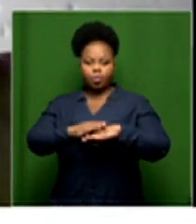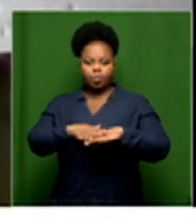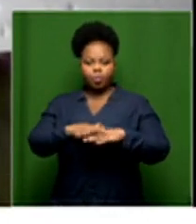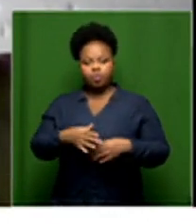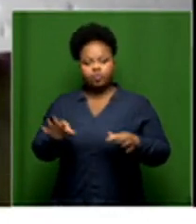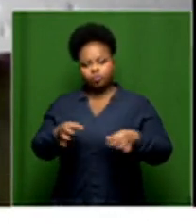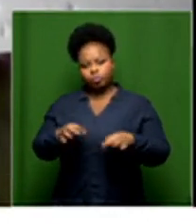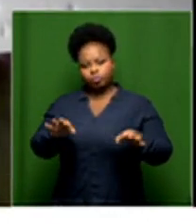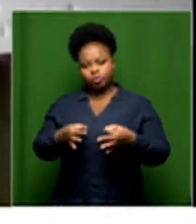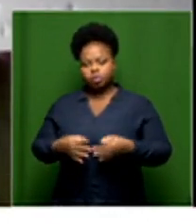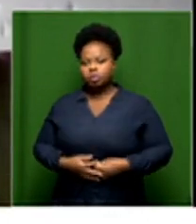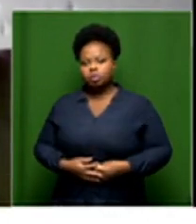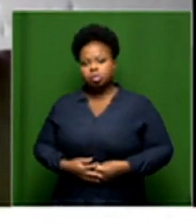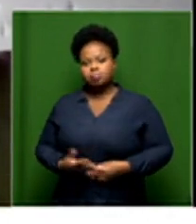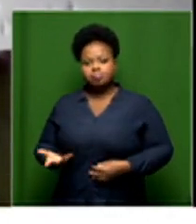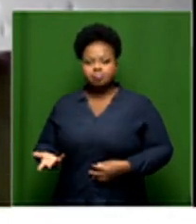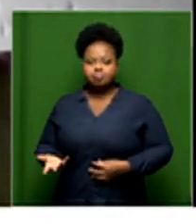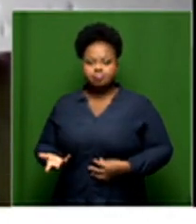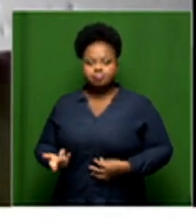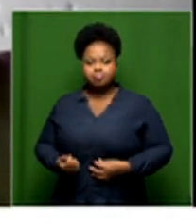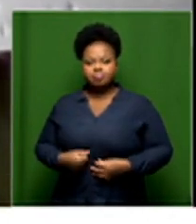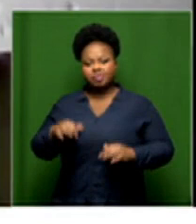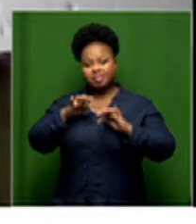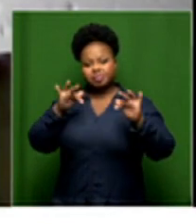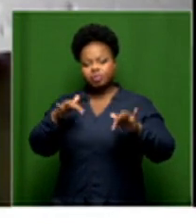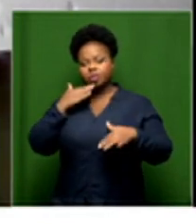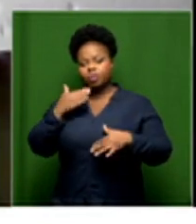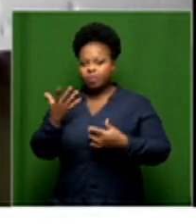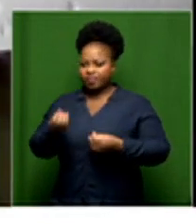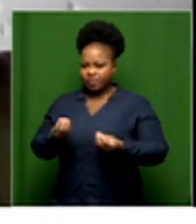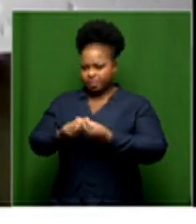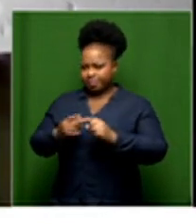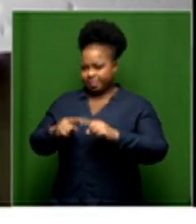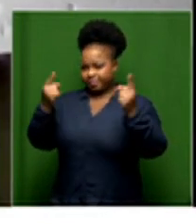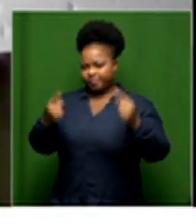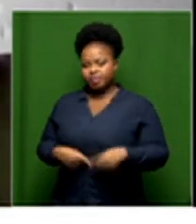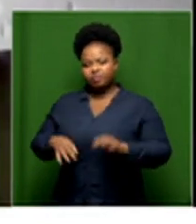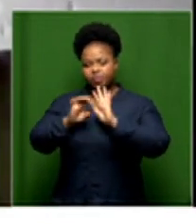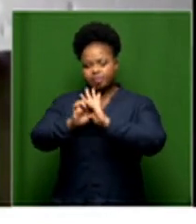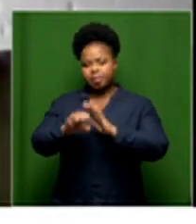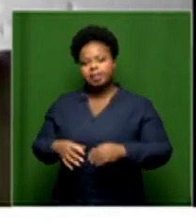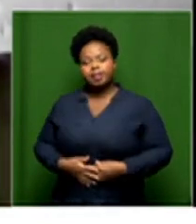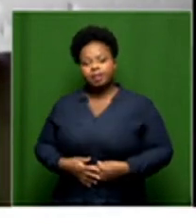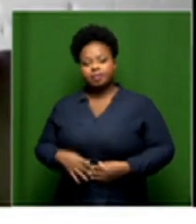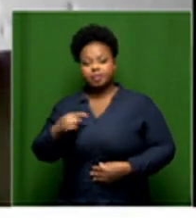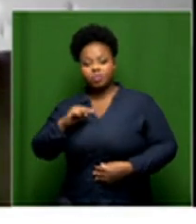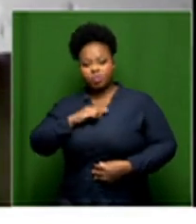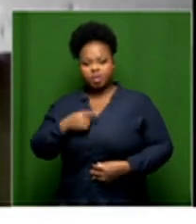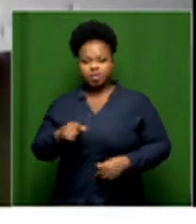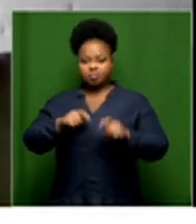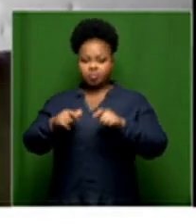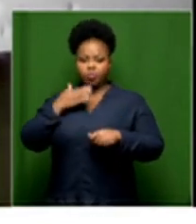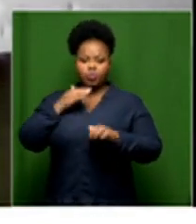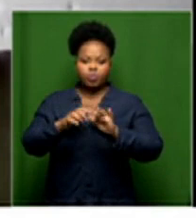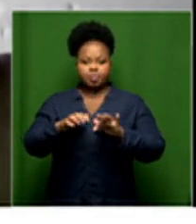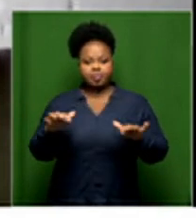in the music industry. It's people who bring something different. For instance, the first people to come up with